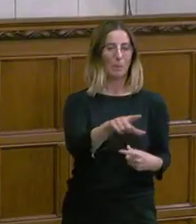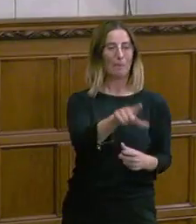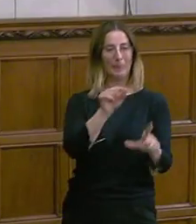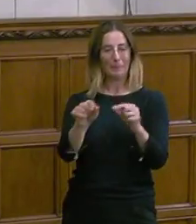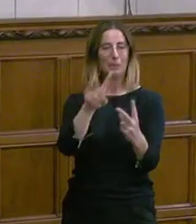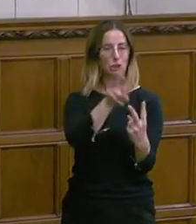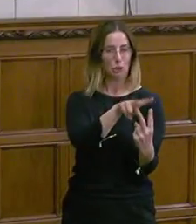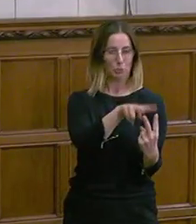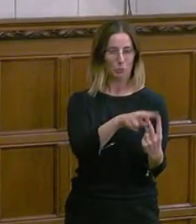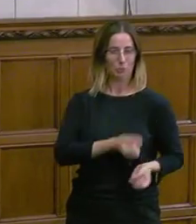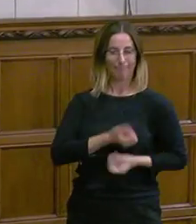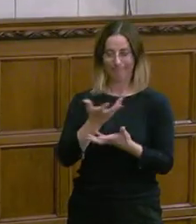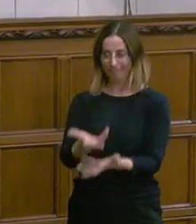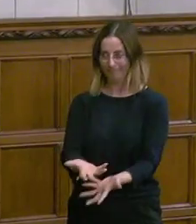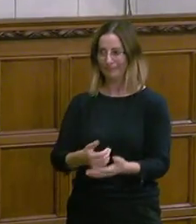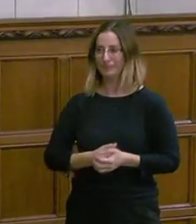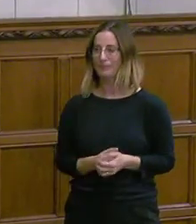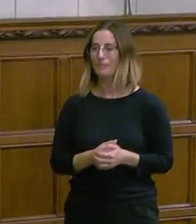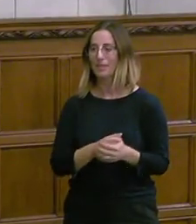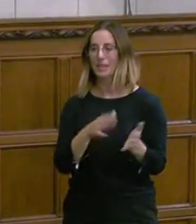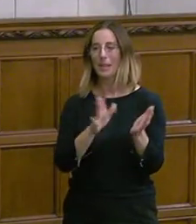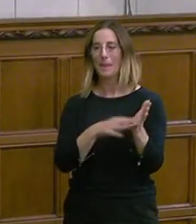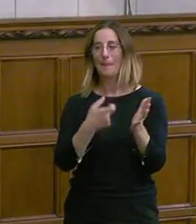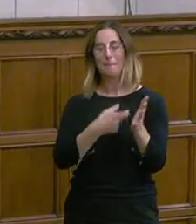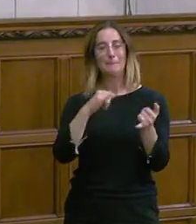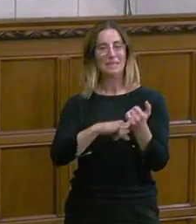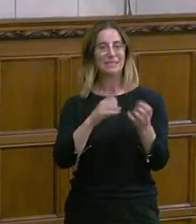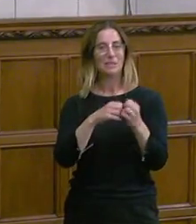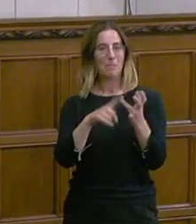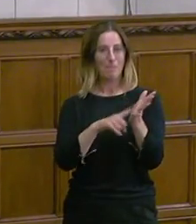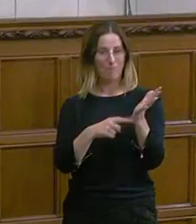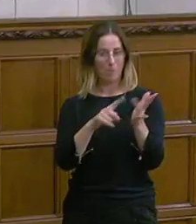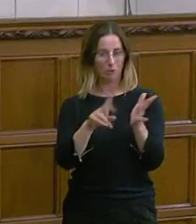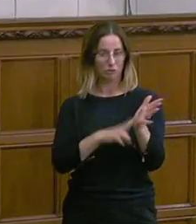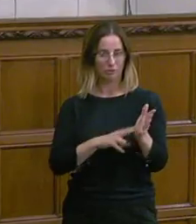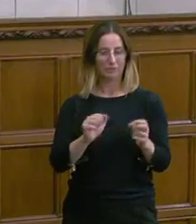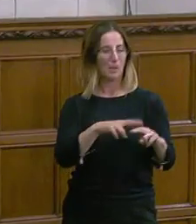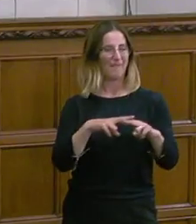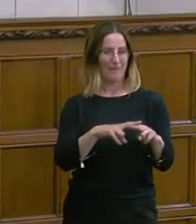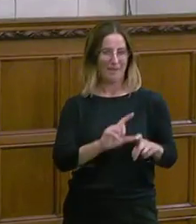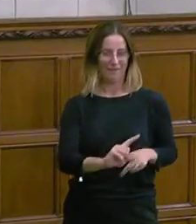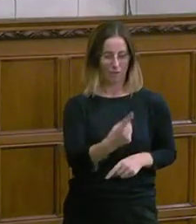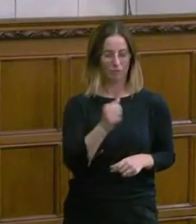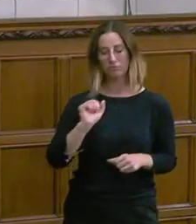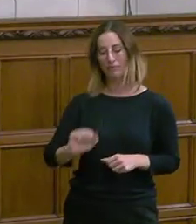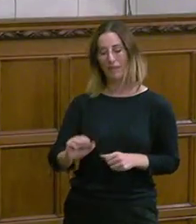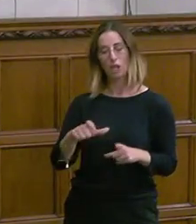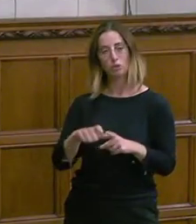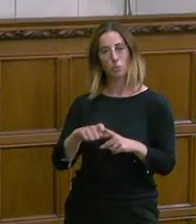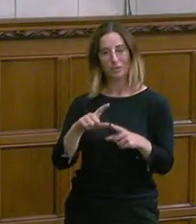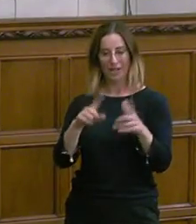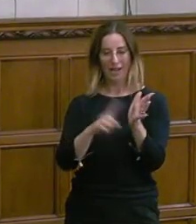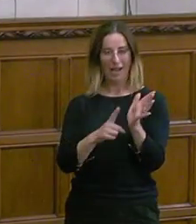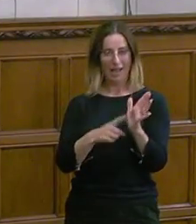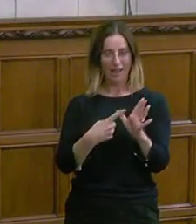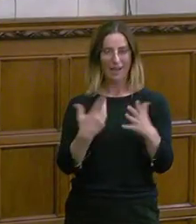speech using their stories. So firstly to the Boltons, Ella is the daughter of Mr. and Mrs. Bolton.